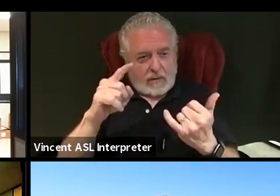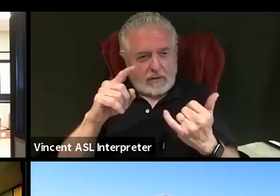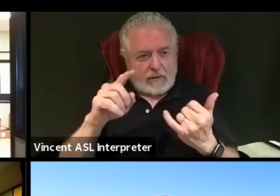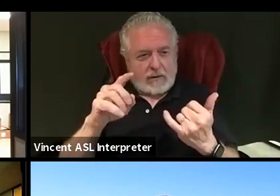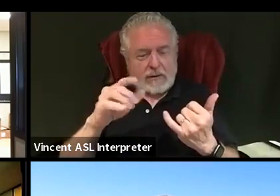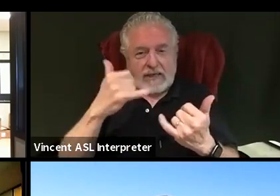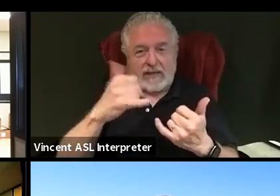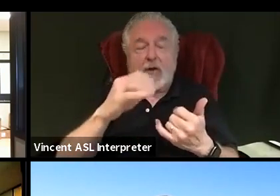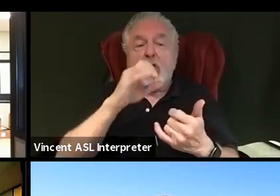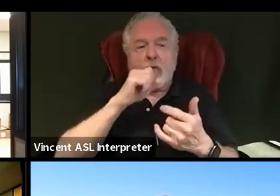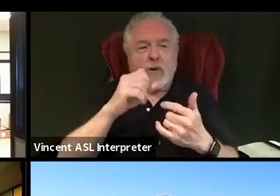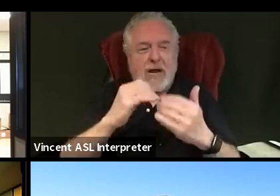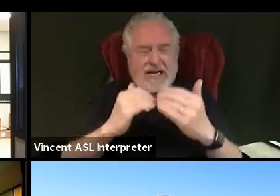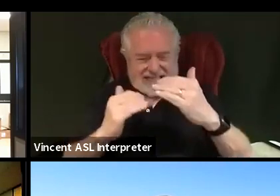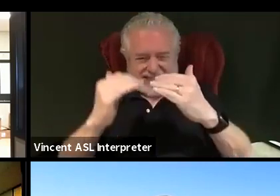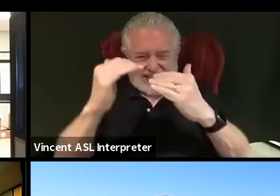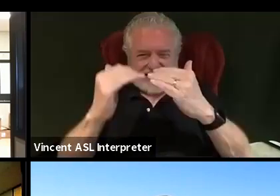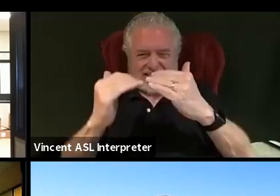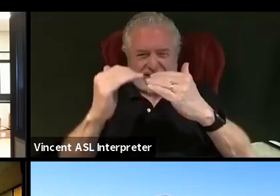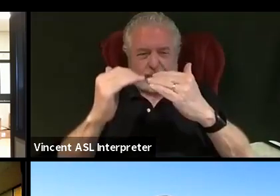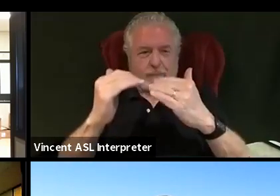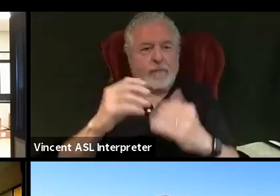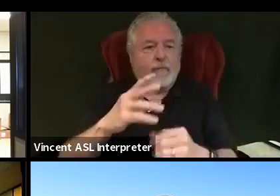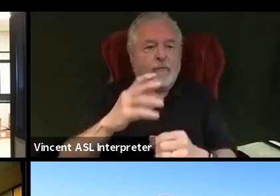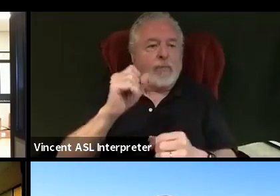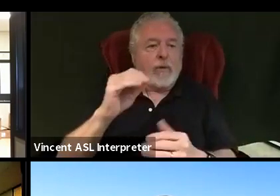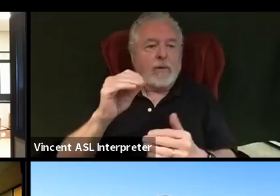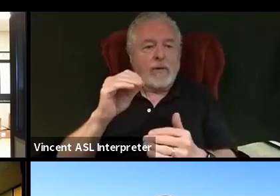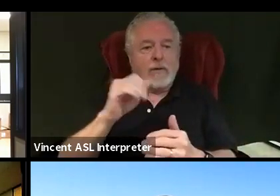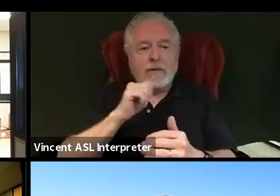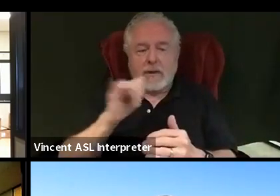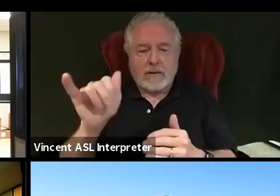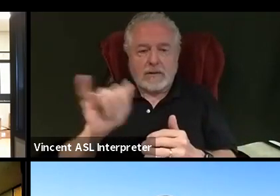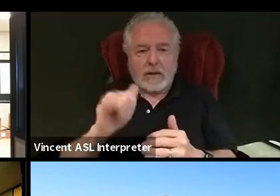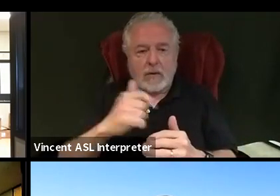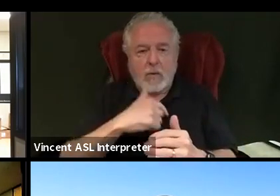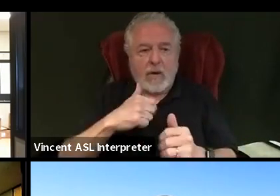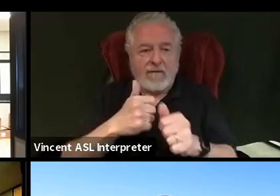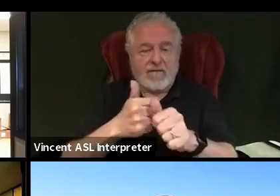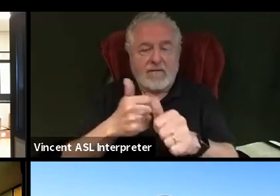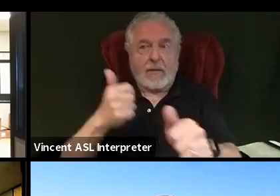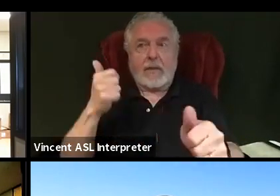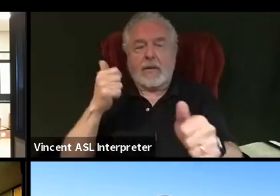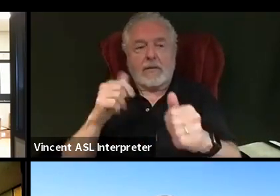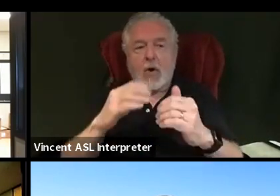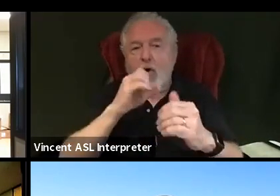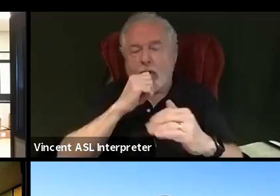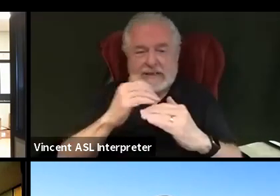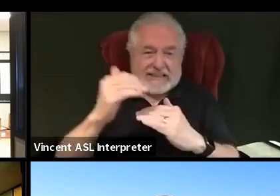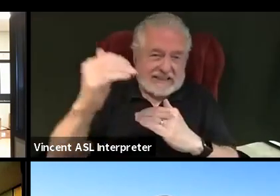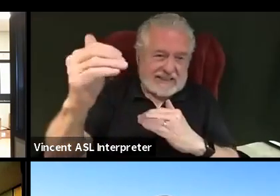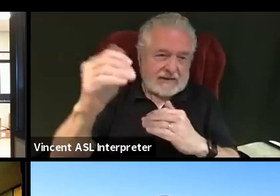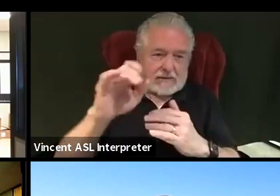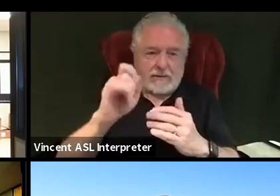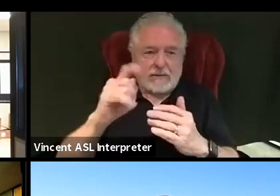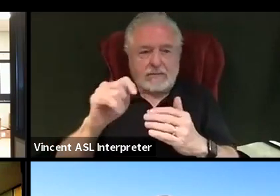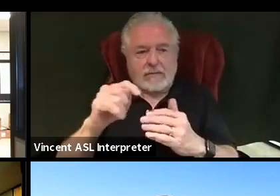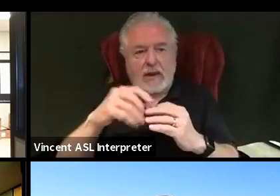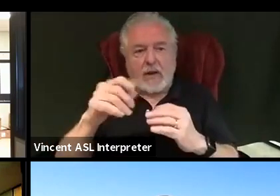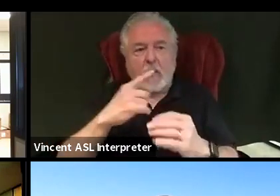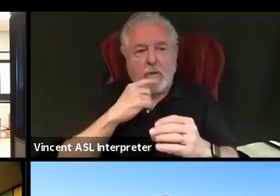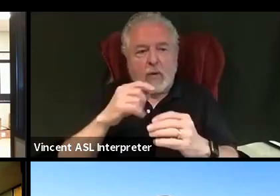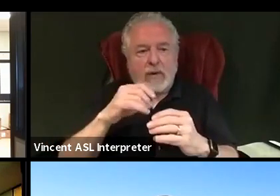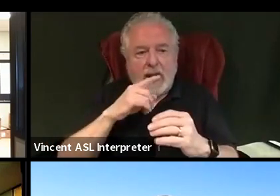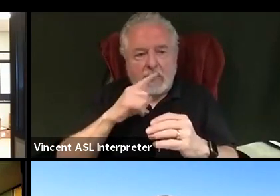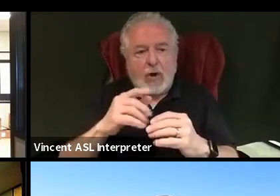orange, remember, we're right on that cusp. So it's not like we're far into orange or just out of red.